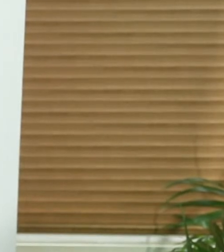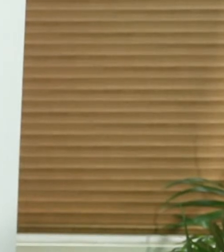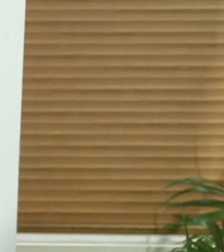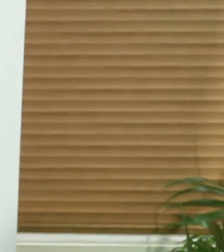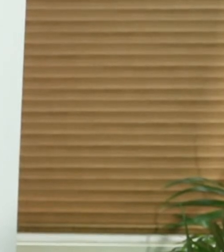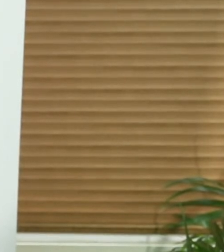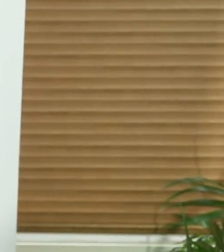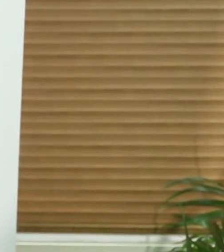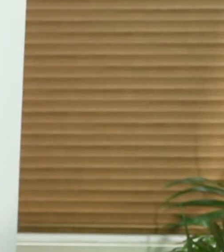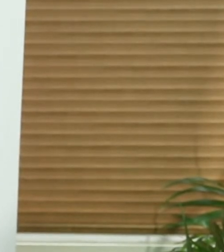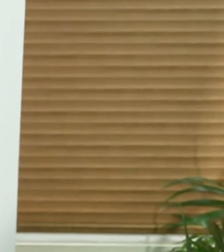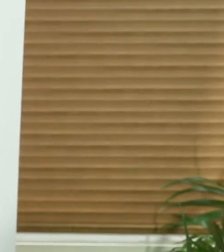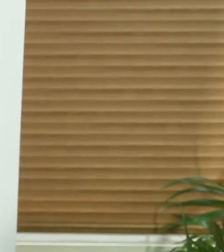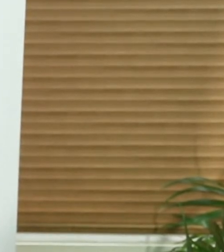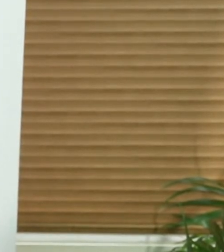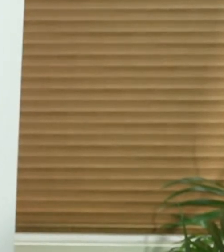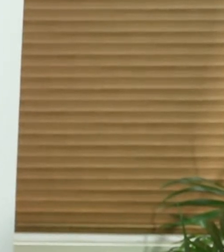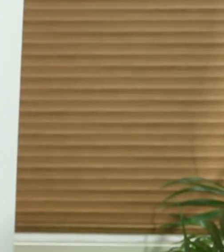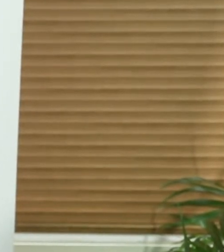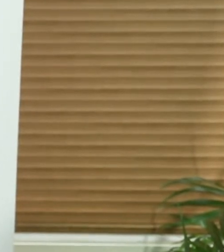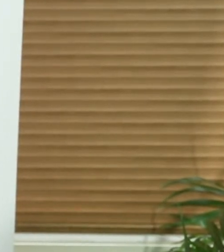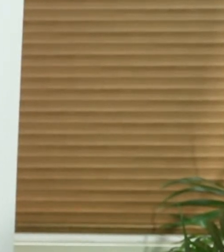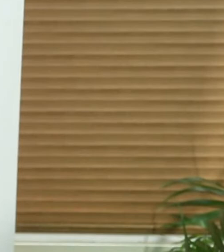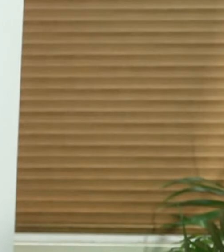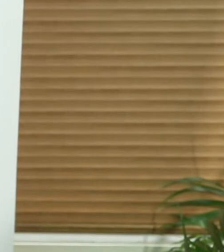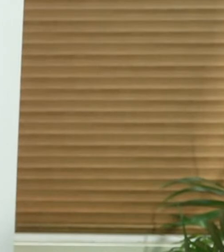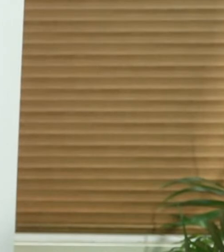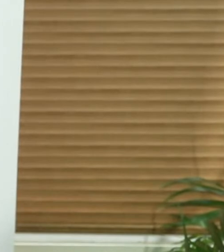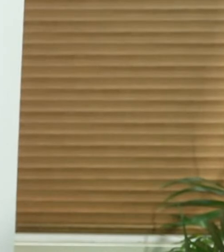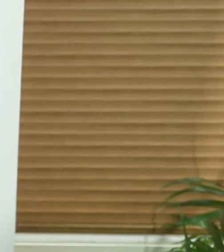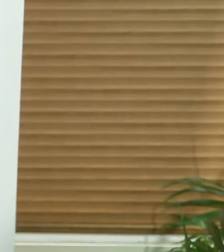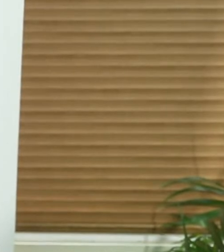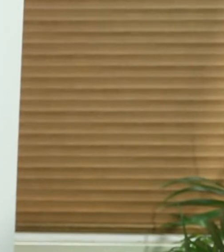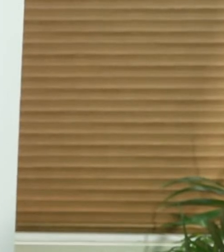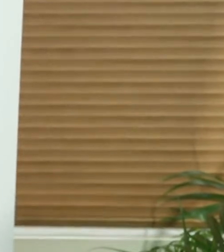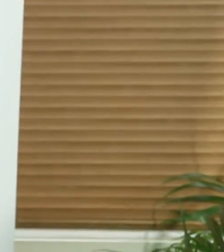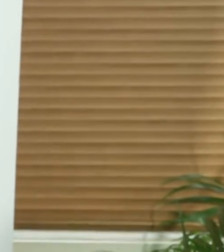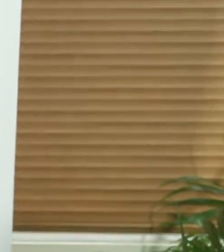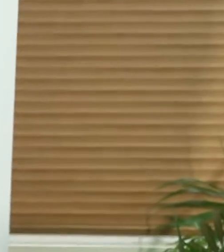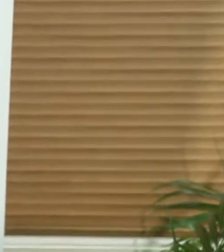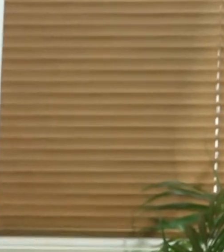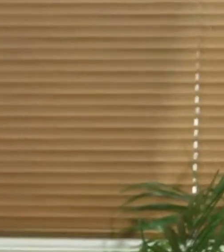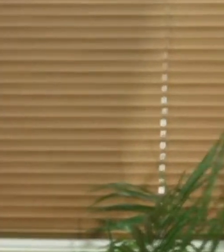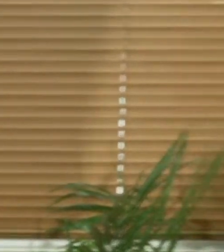the state of COVID in the population at this time. CMO.